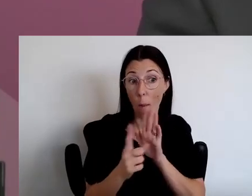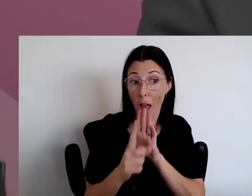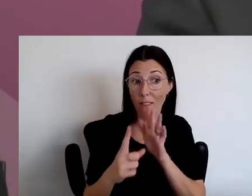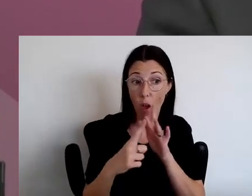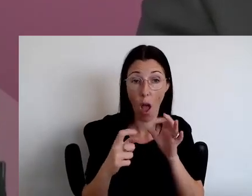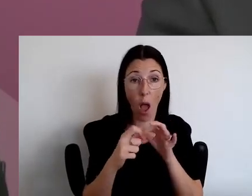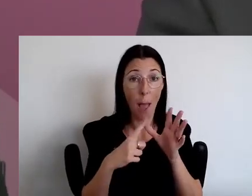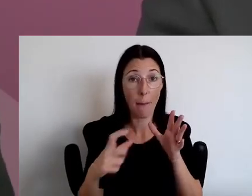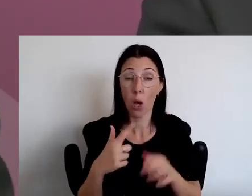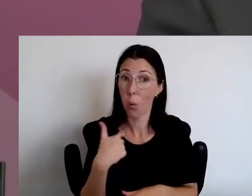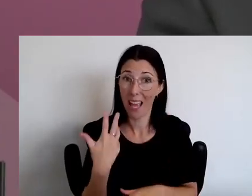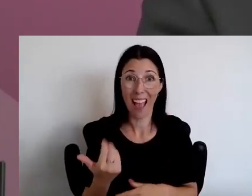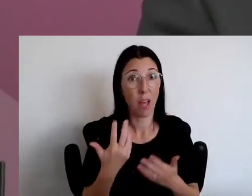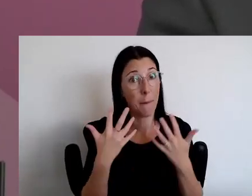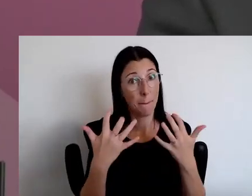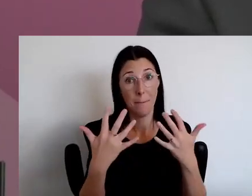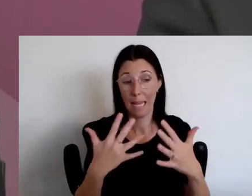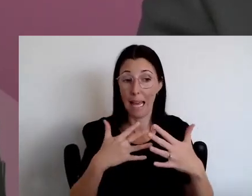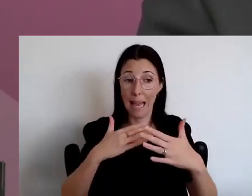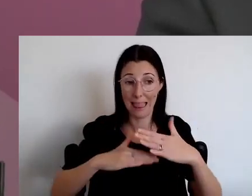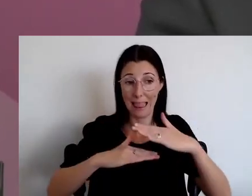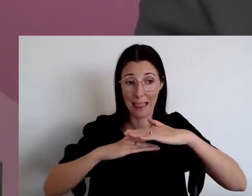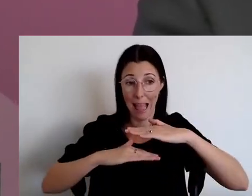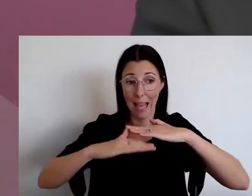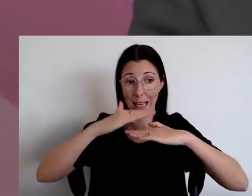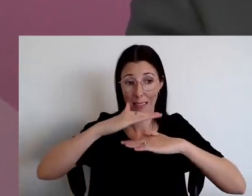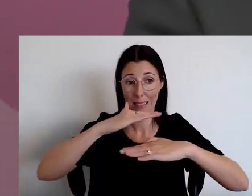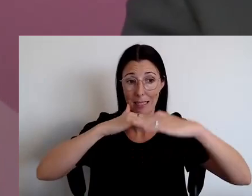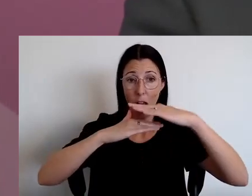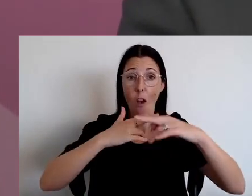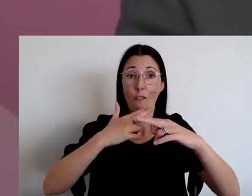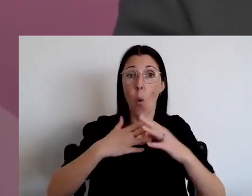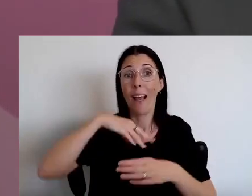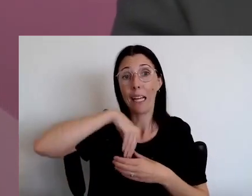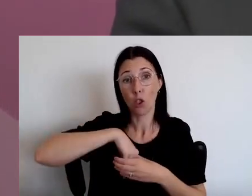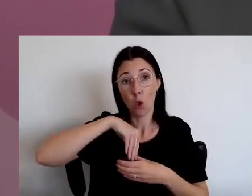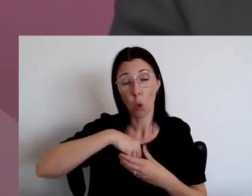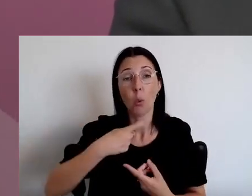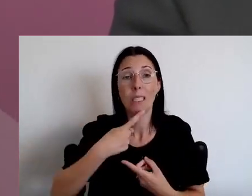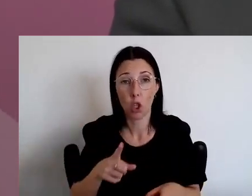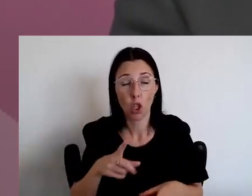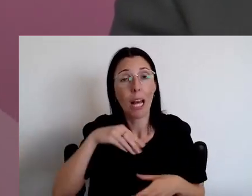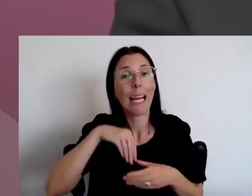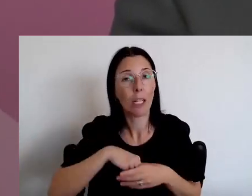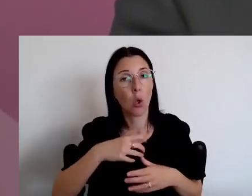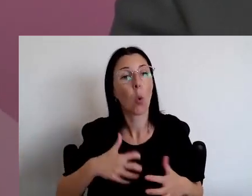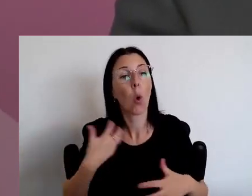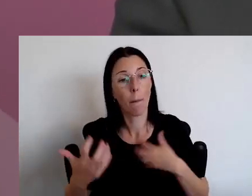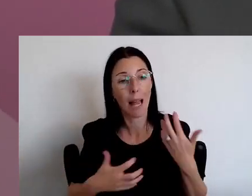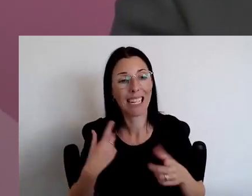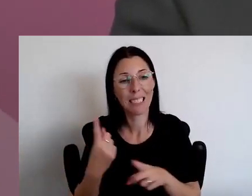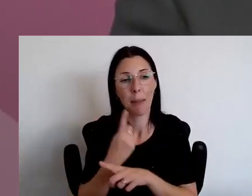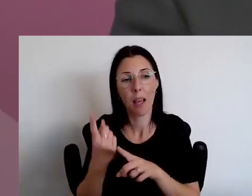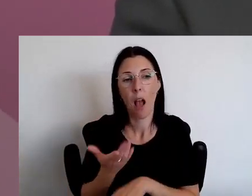a number of different layers to our internal disclosures, internal complaints and speak-up culture. And yes, there